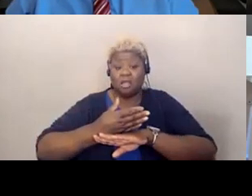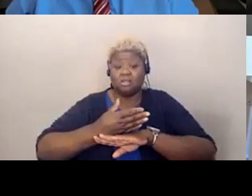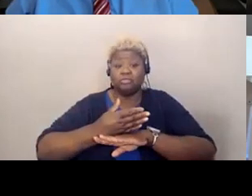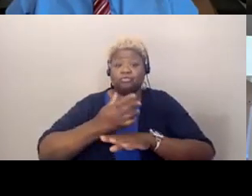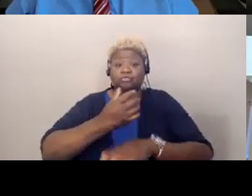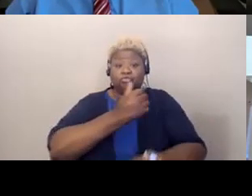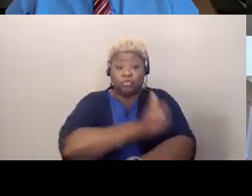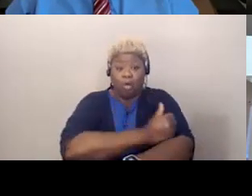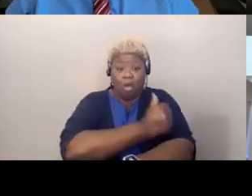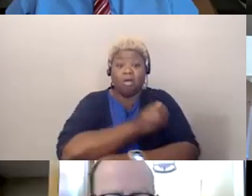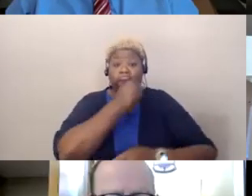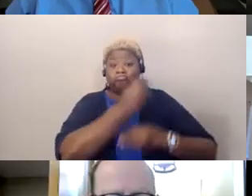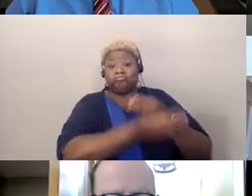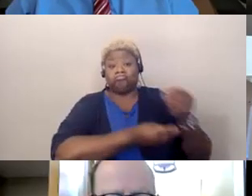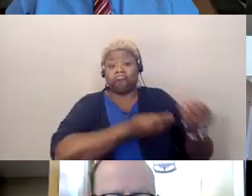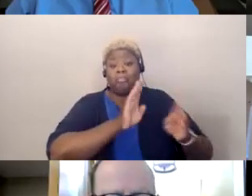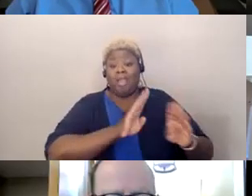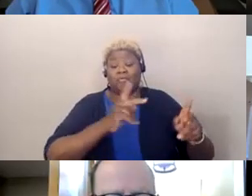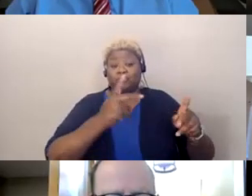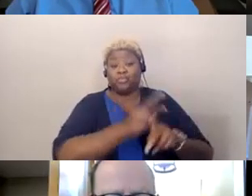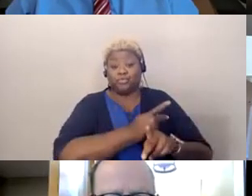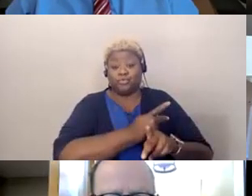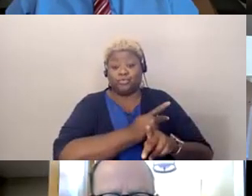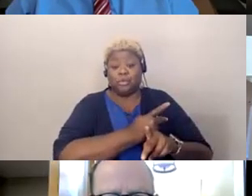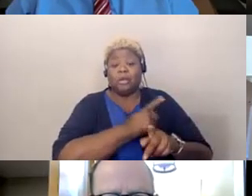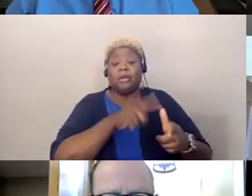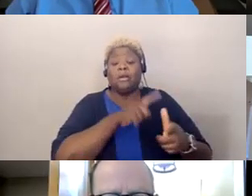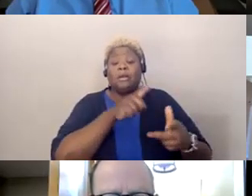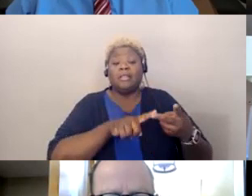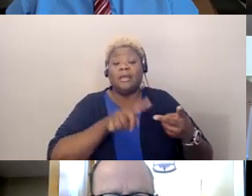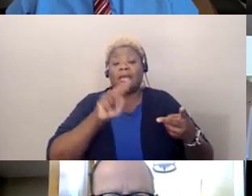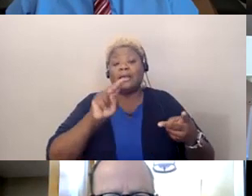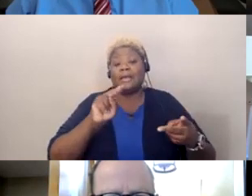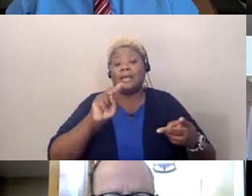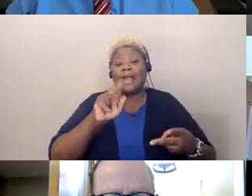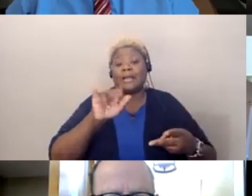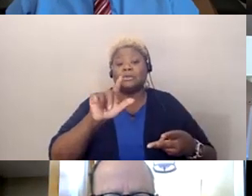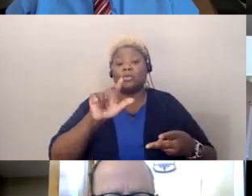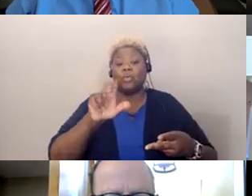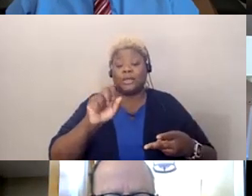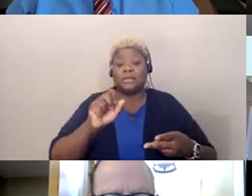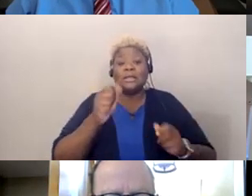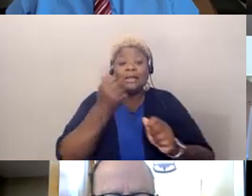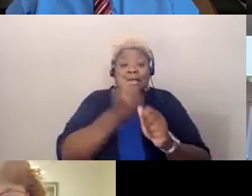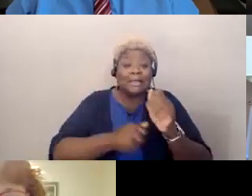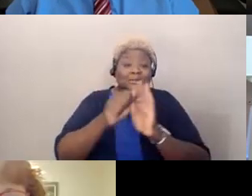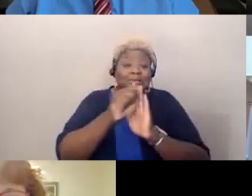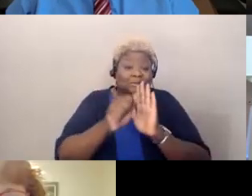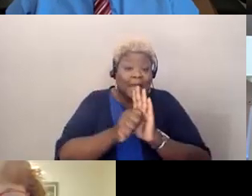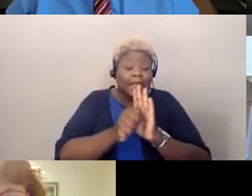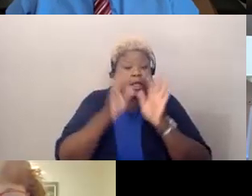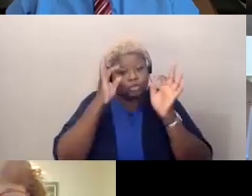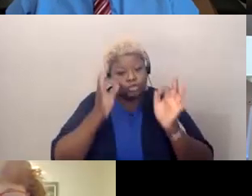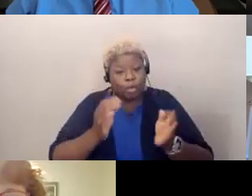his behaviors worse. And then a follow-up from Nancy Lucas. Each state can determine their own scope of medical coverage,